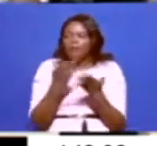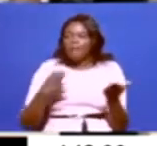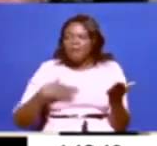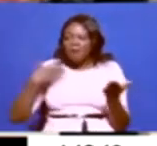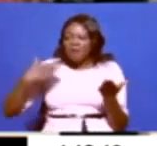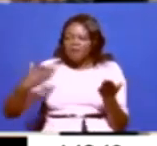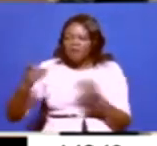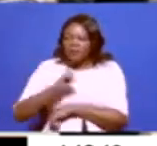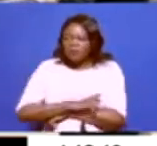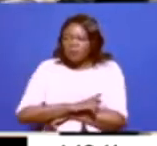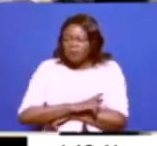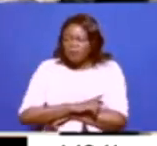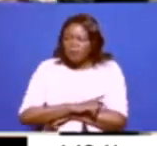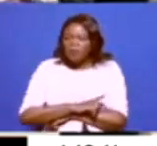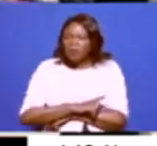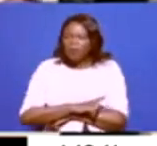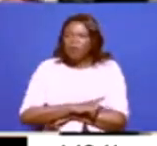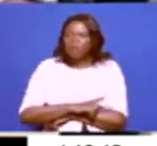siku.